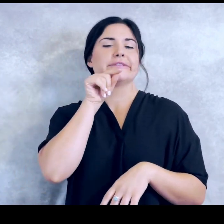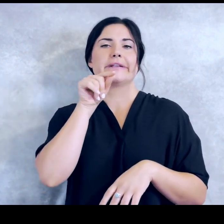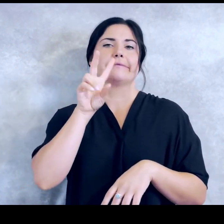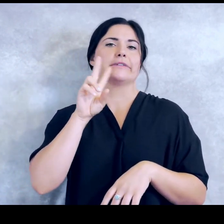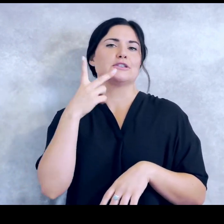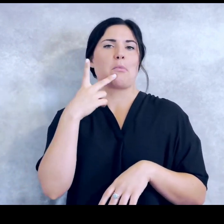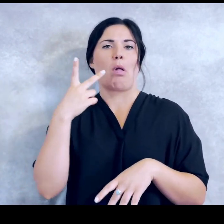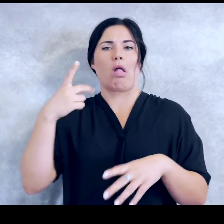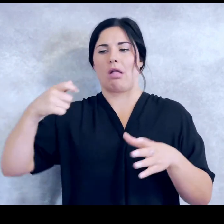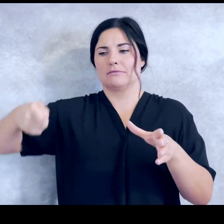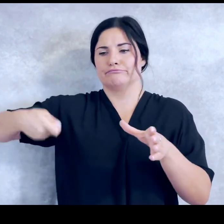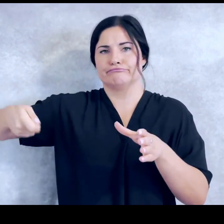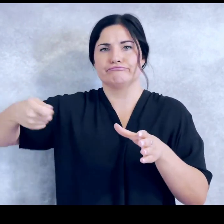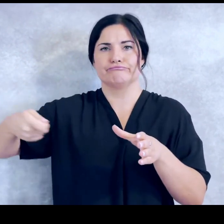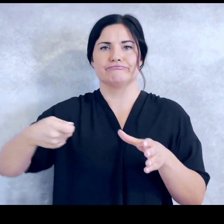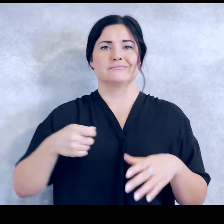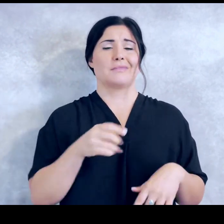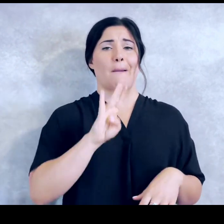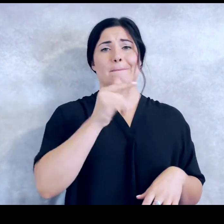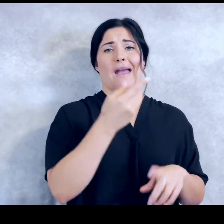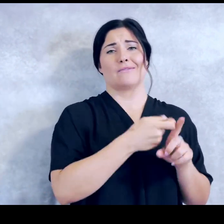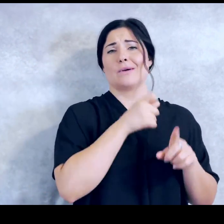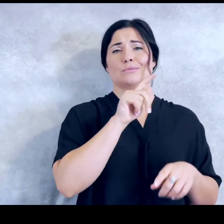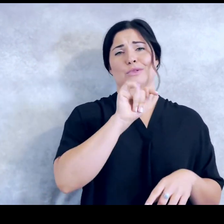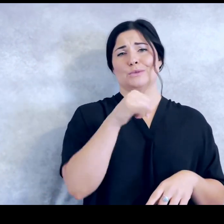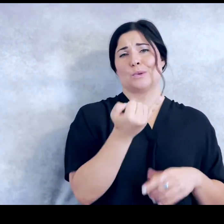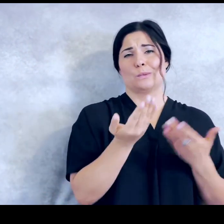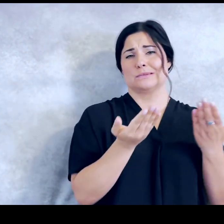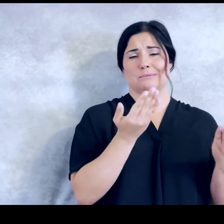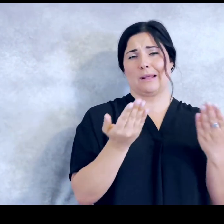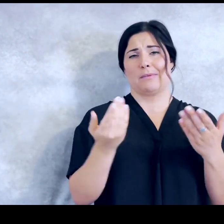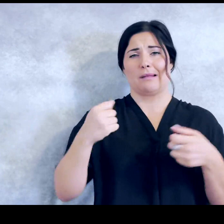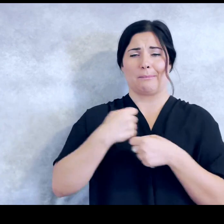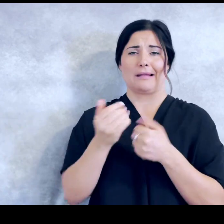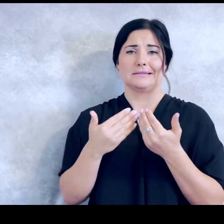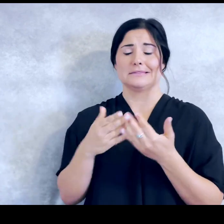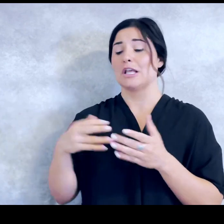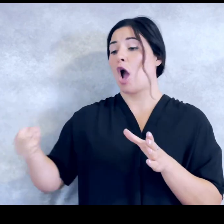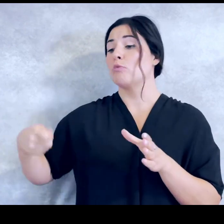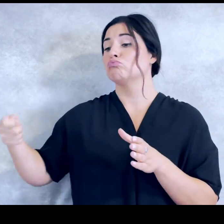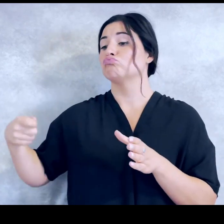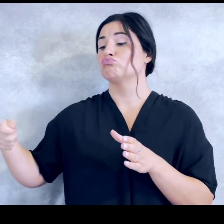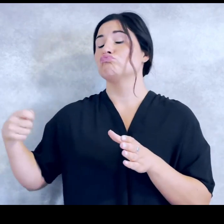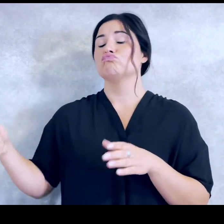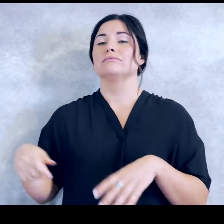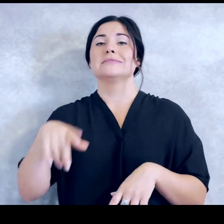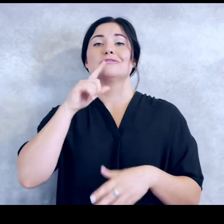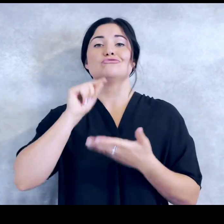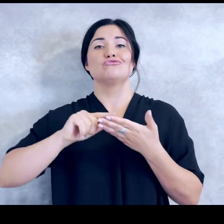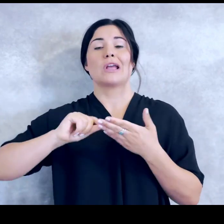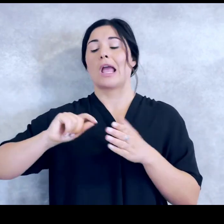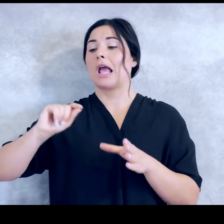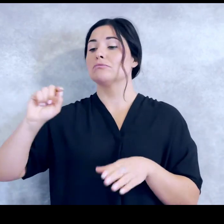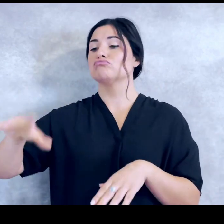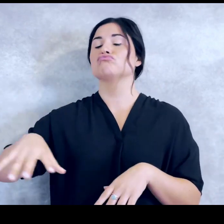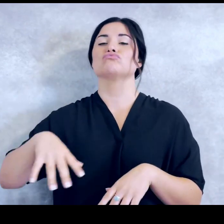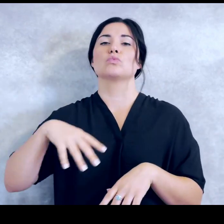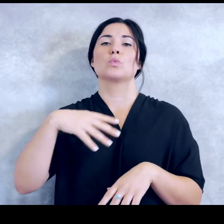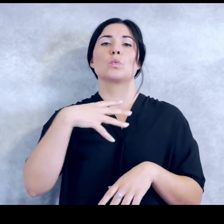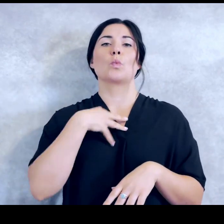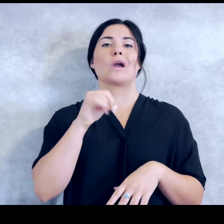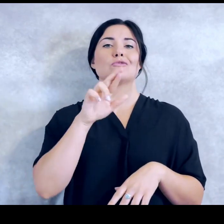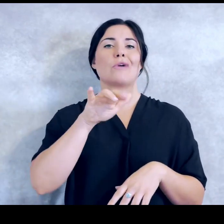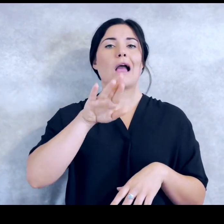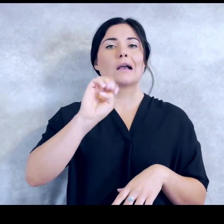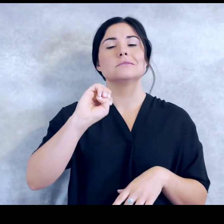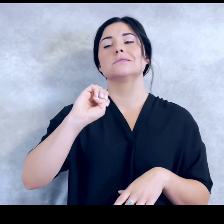vegetable stir fry. I don't know why I picked that, but came in a bag probably from Trader Joe's, you know what I mean? And chicken stir fry